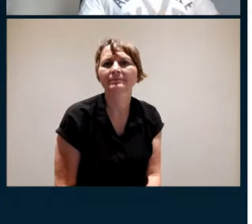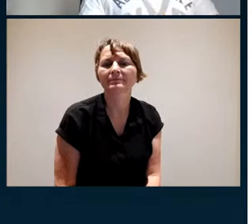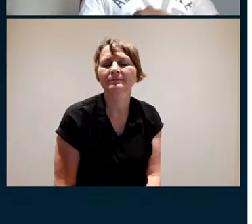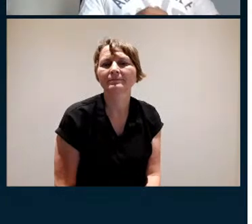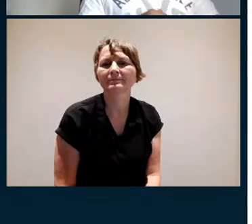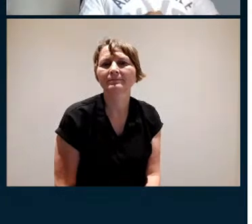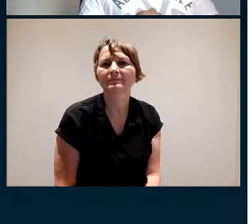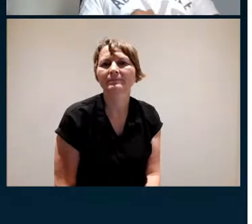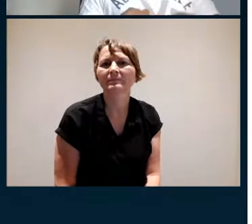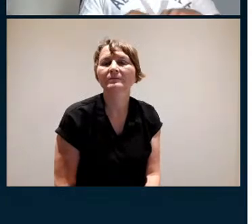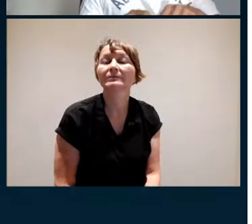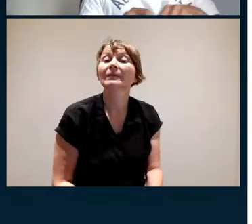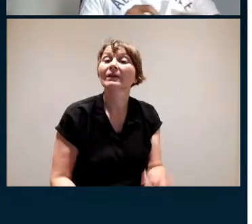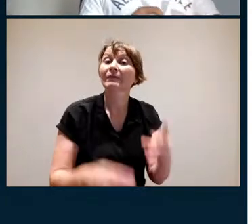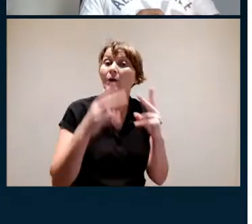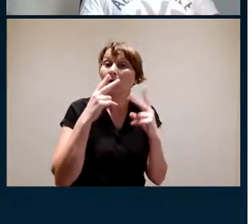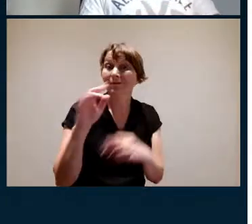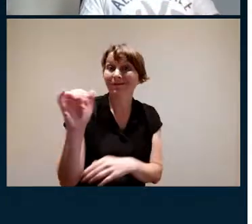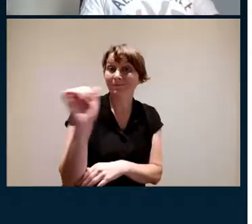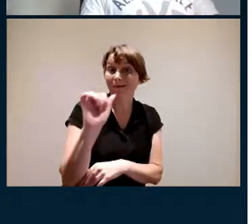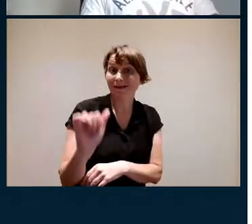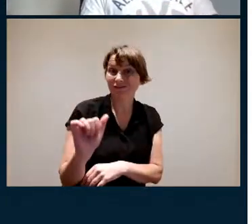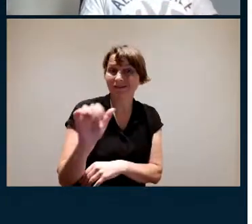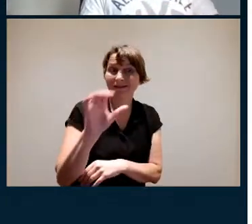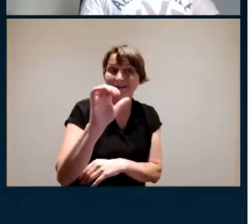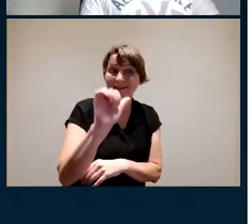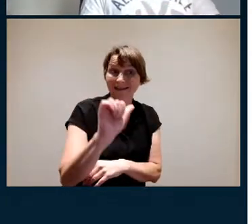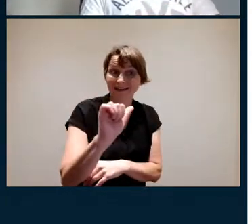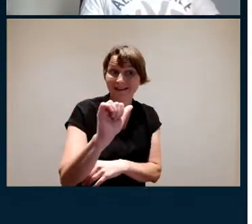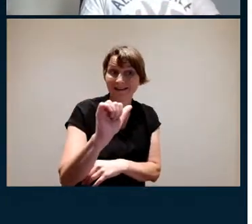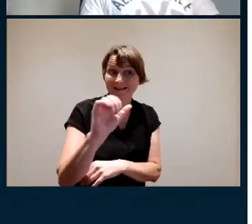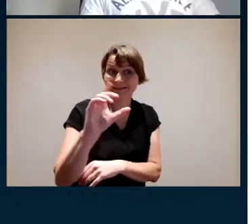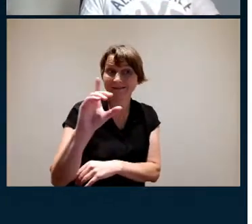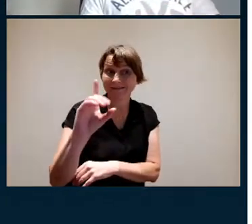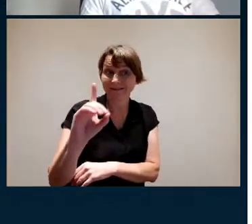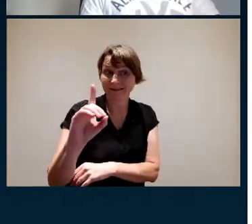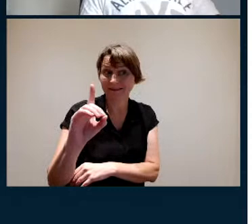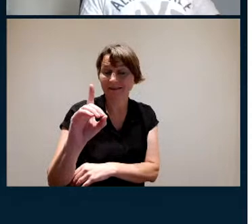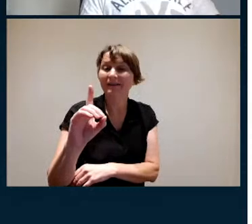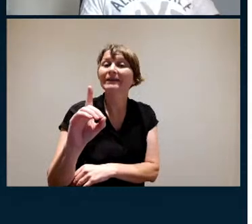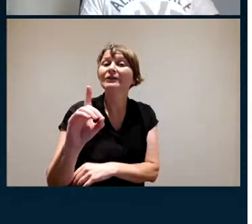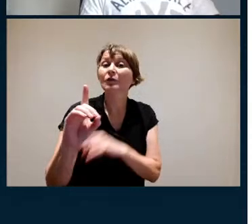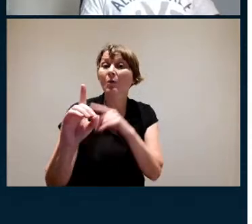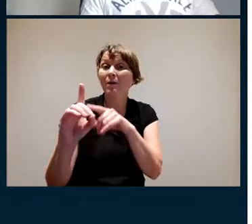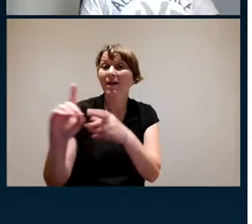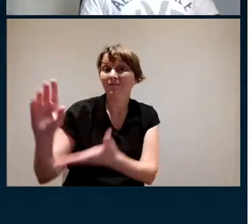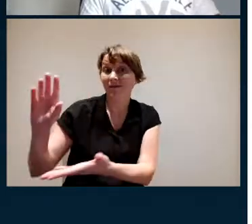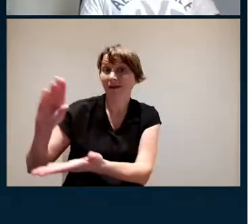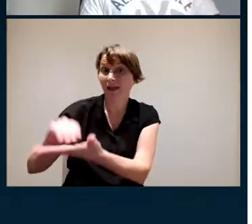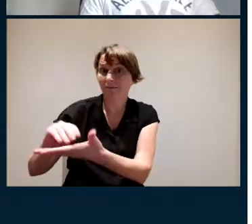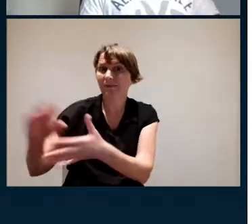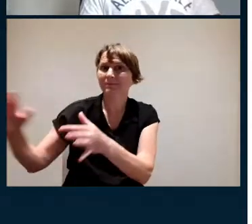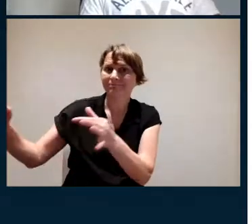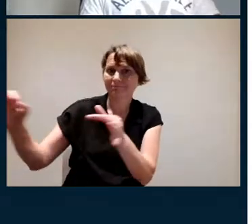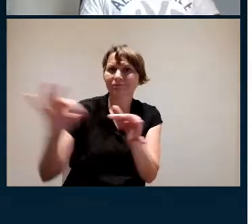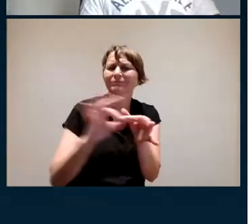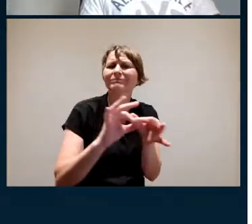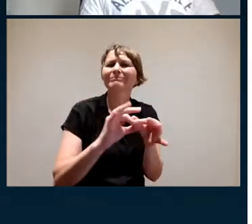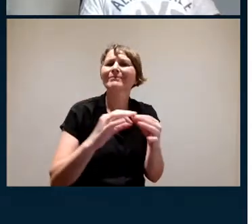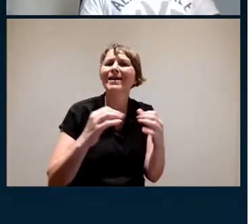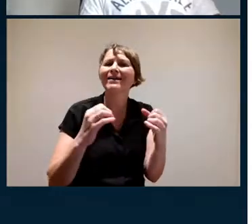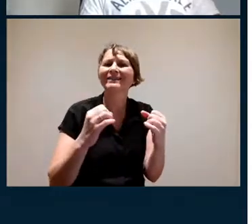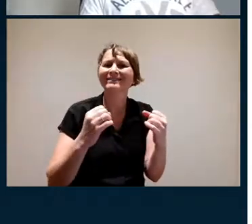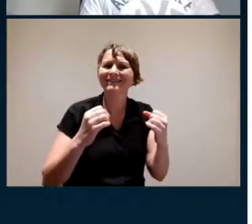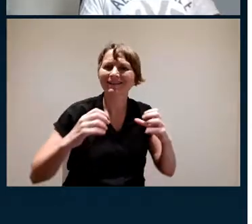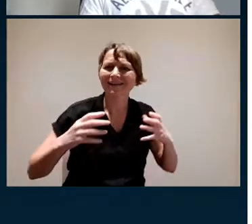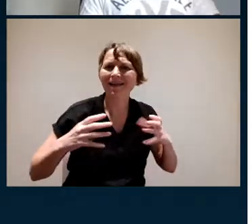Azure AD parts, where if you have an application which you're trying to link it with Azure Active Directory, you do not want to give